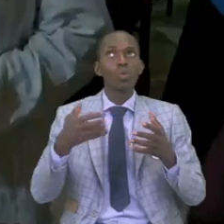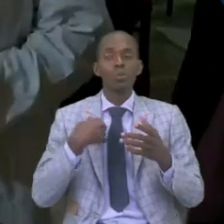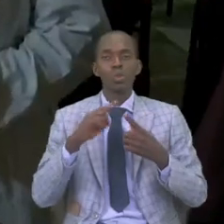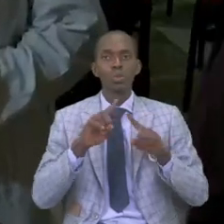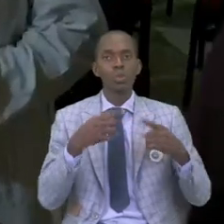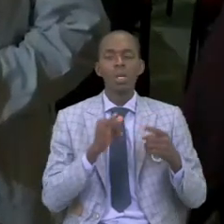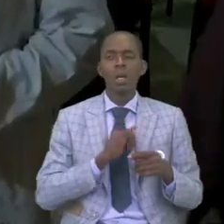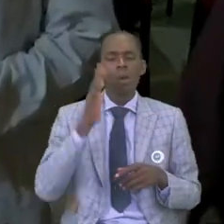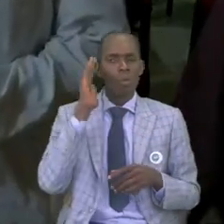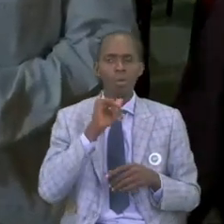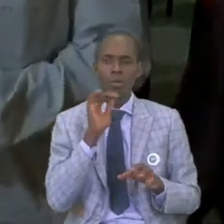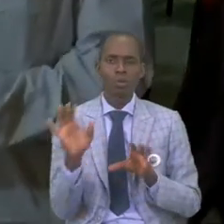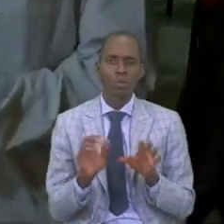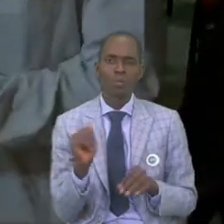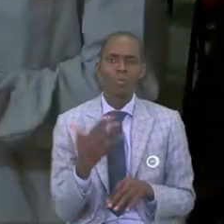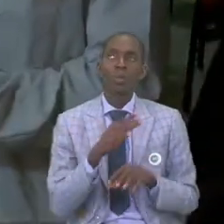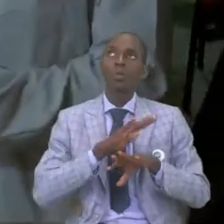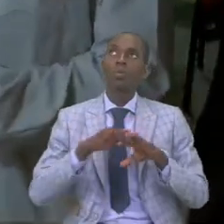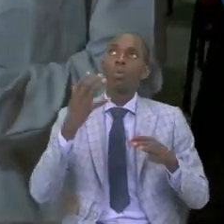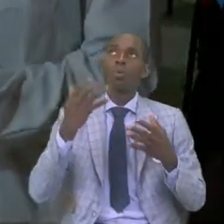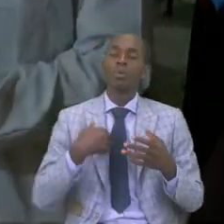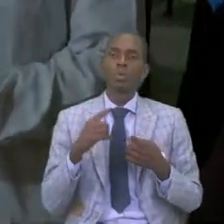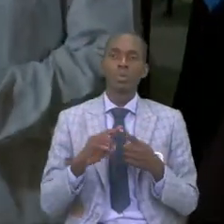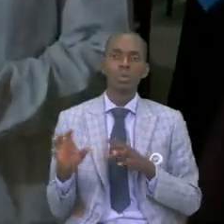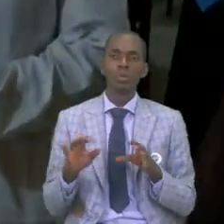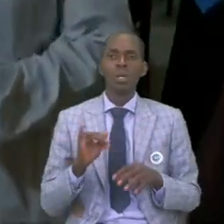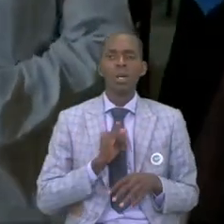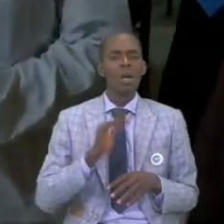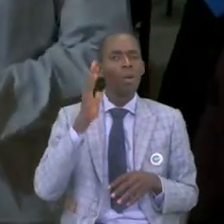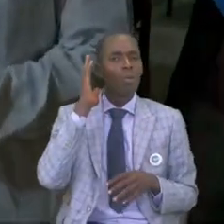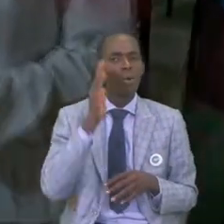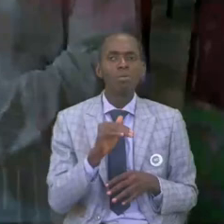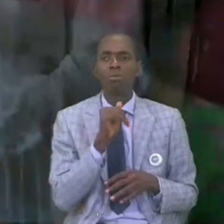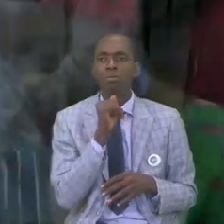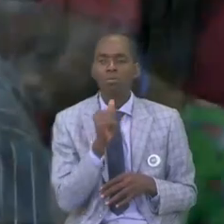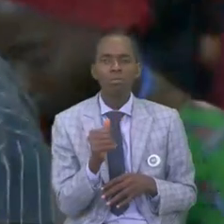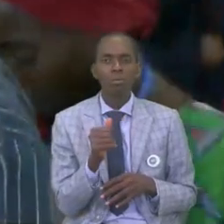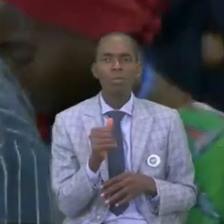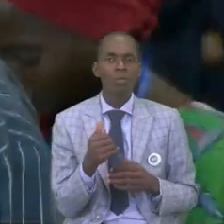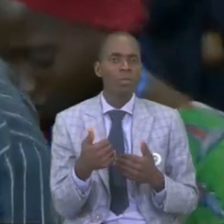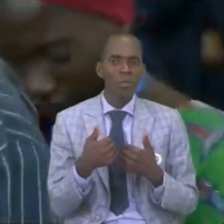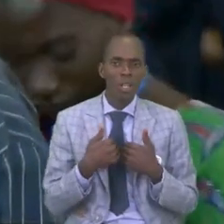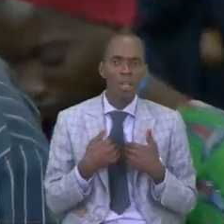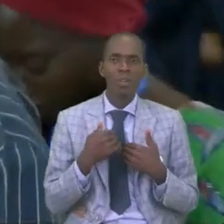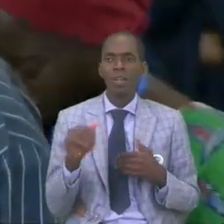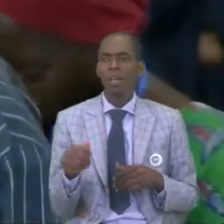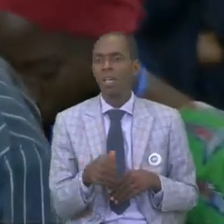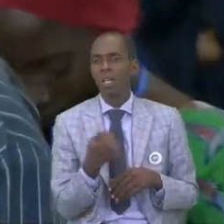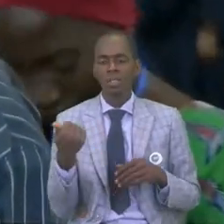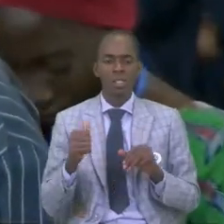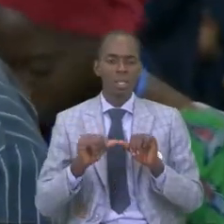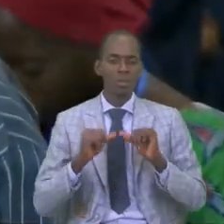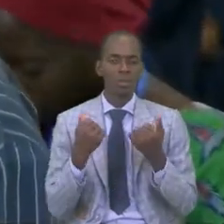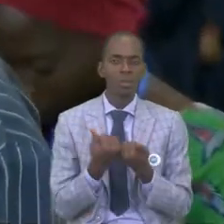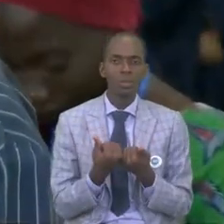do anything you don't want me to do. I will not, have any association. If